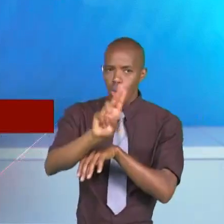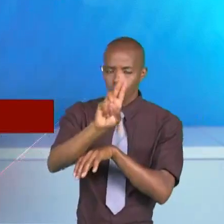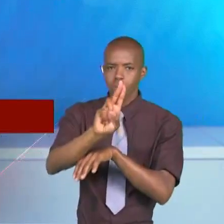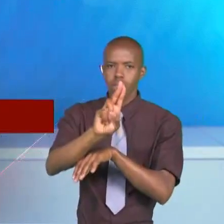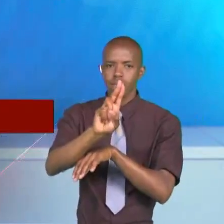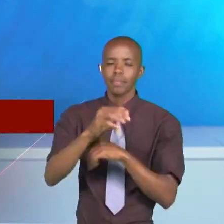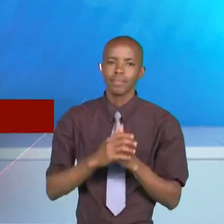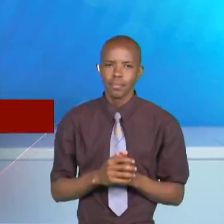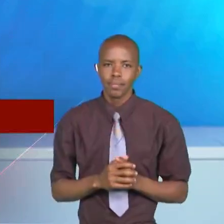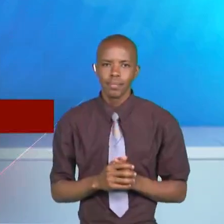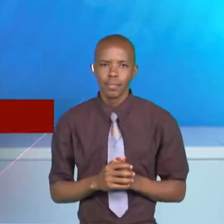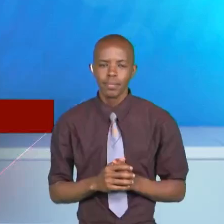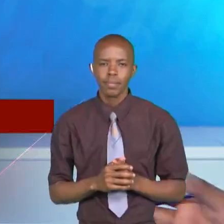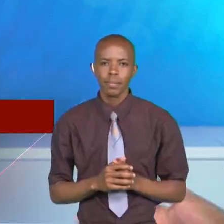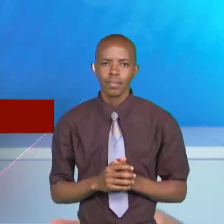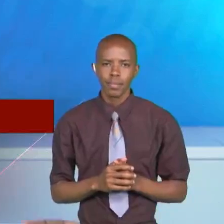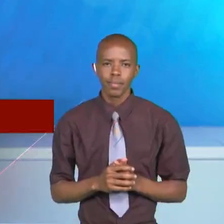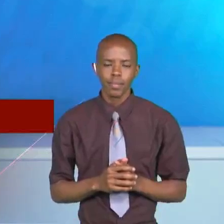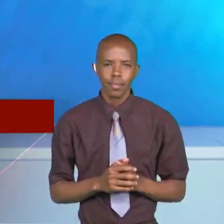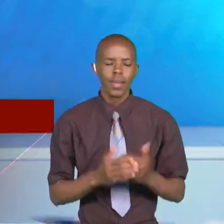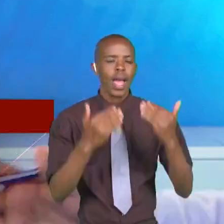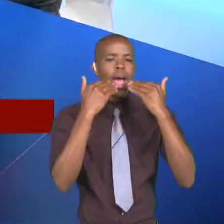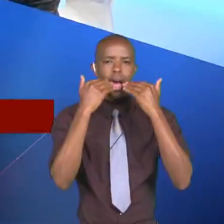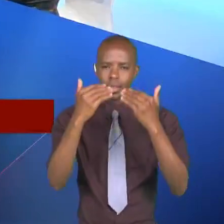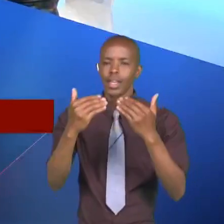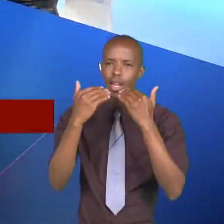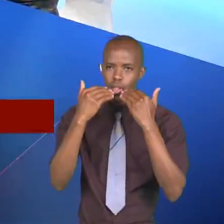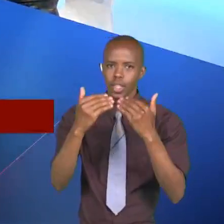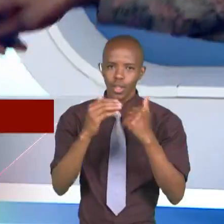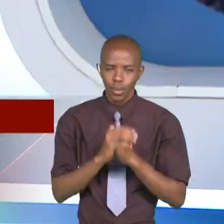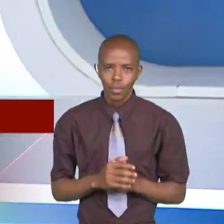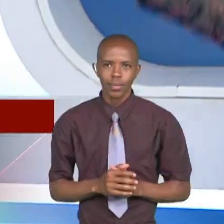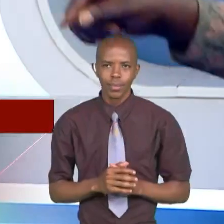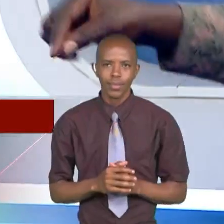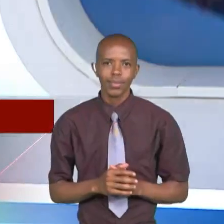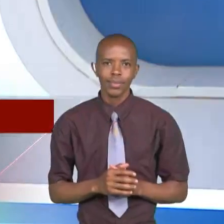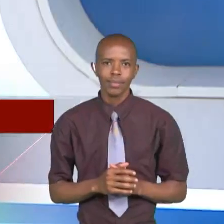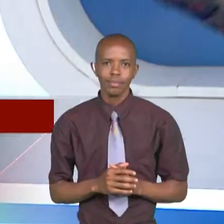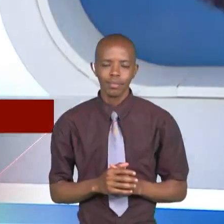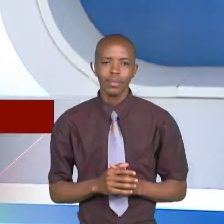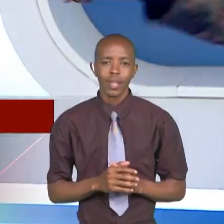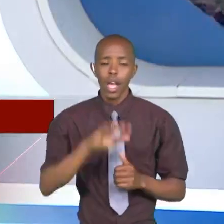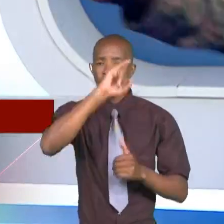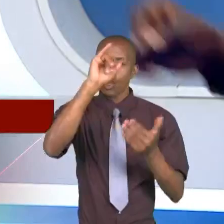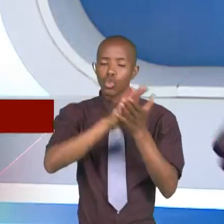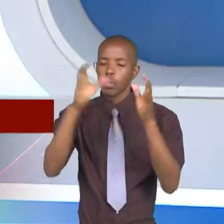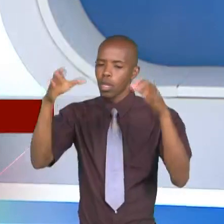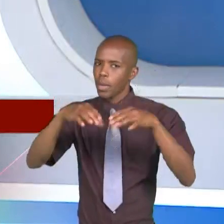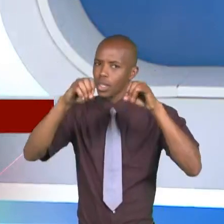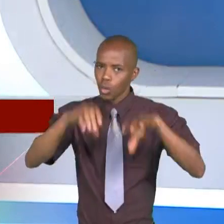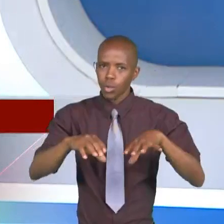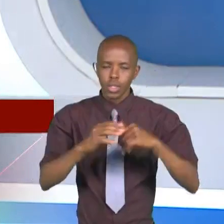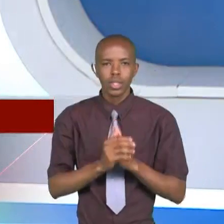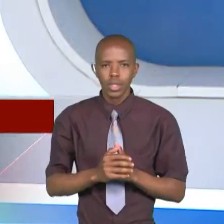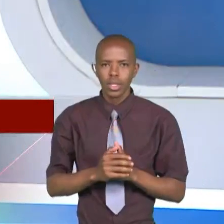as their strategy on the ground. Yeah. What about losing Gaturi, losing Naivasha, Jubilee, Party? I wish we had more